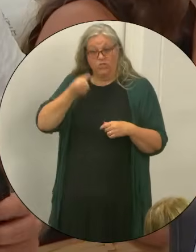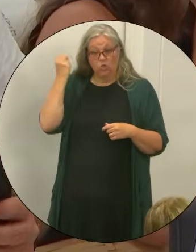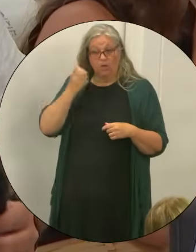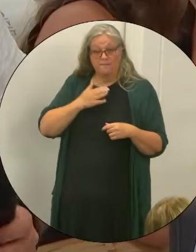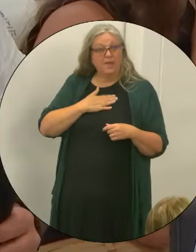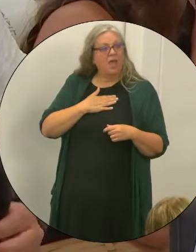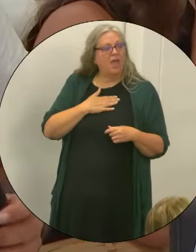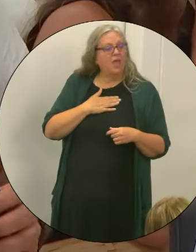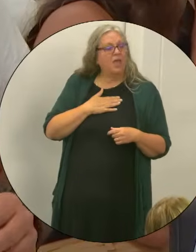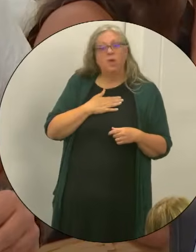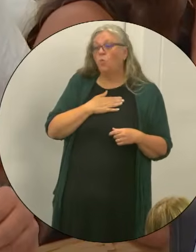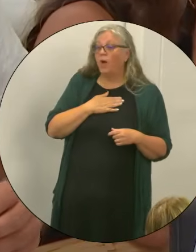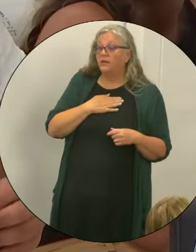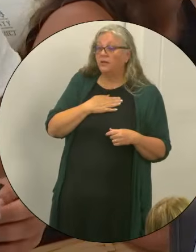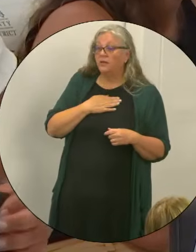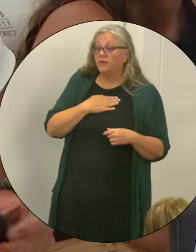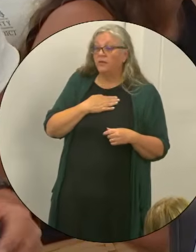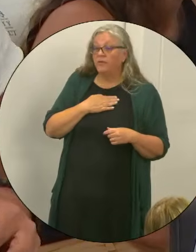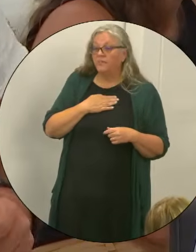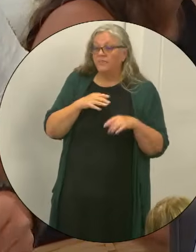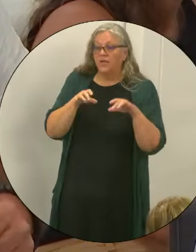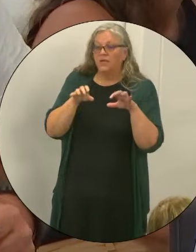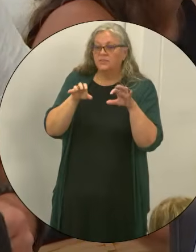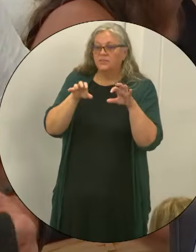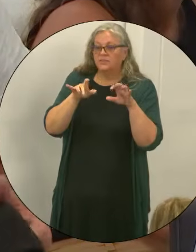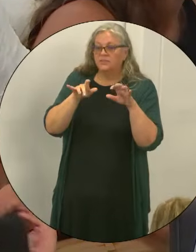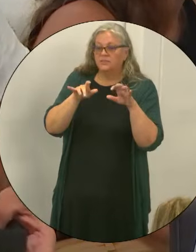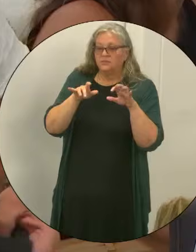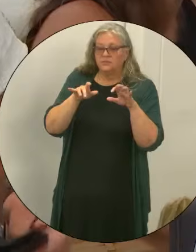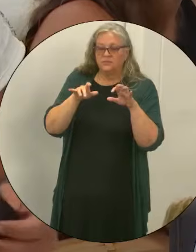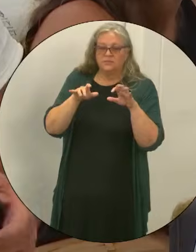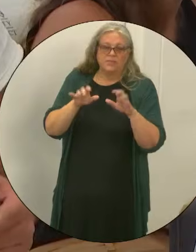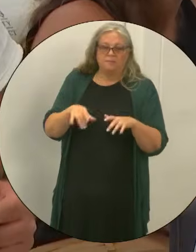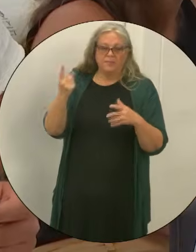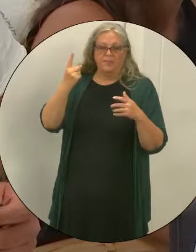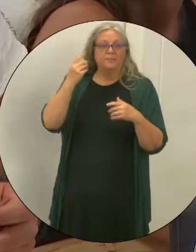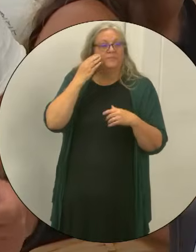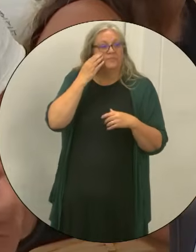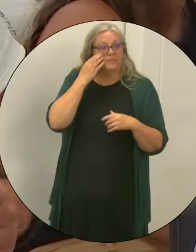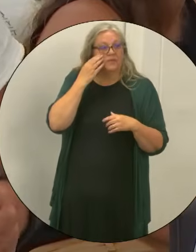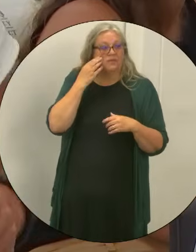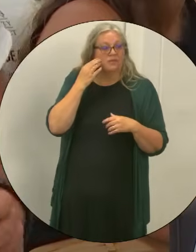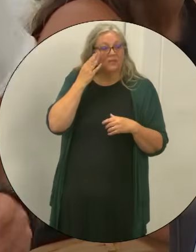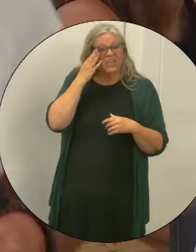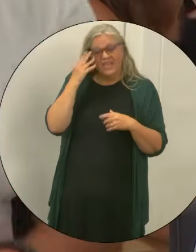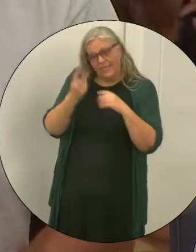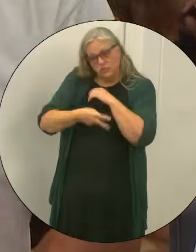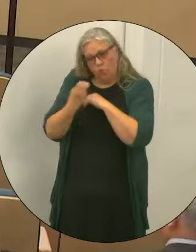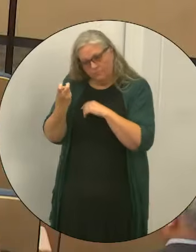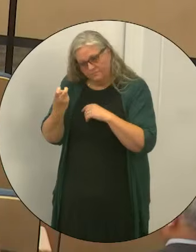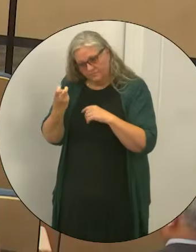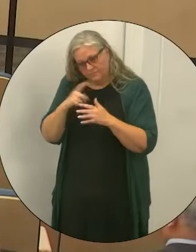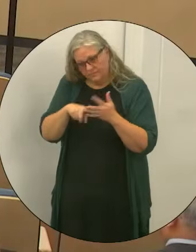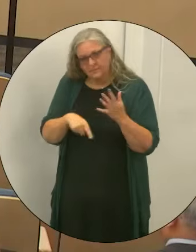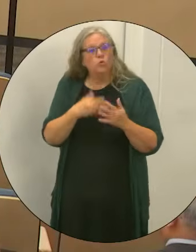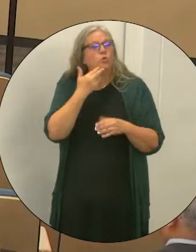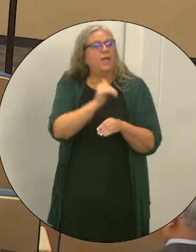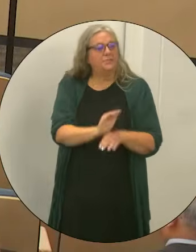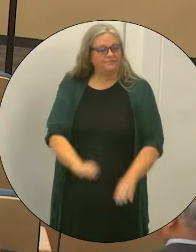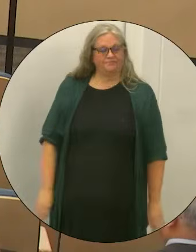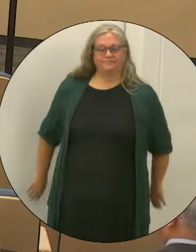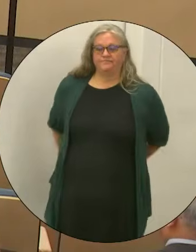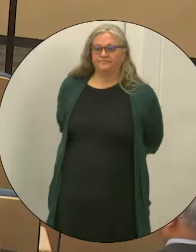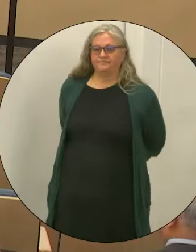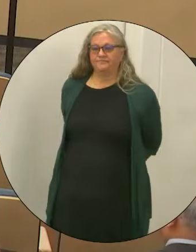tie clip, which was all part of my uniform. And that's why DC's here, because that was all theft. Thank you, Mr. Bayless. Thank